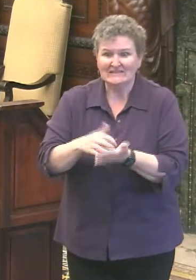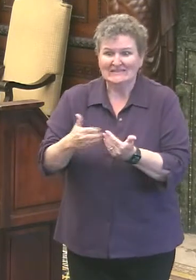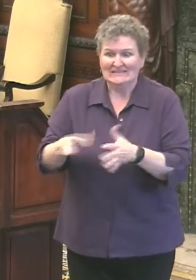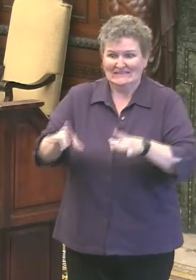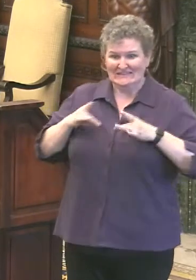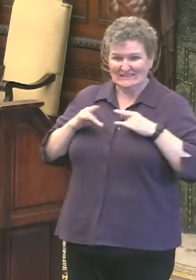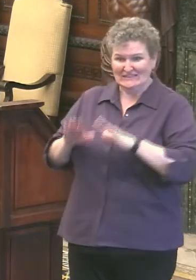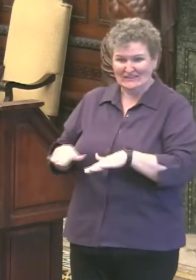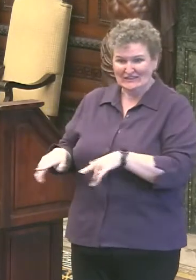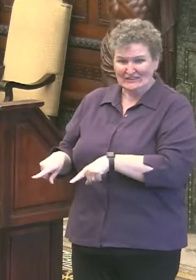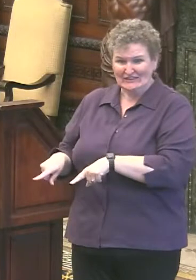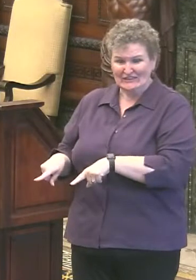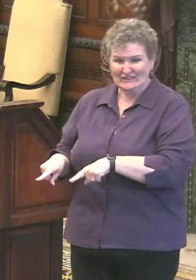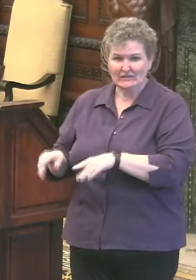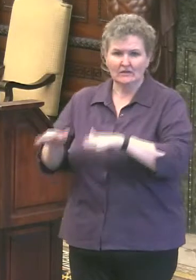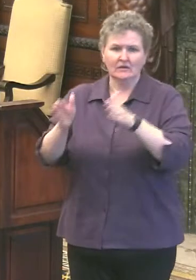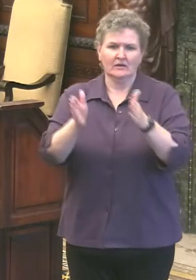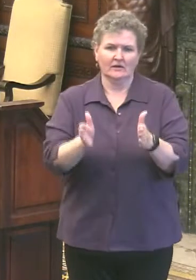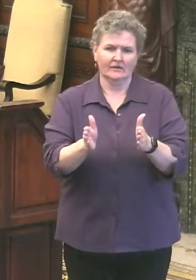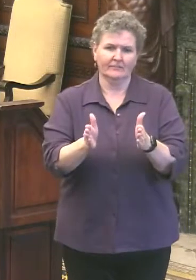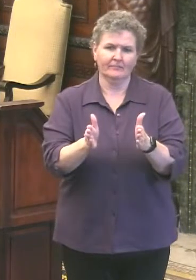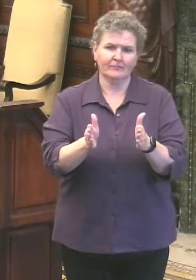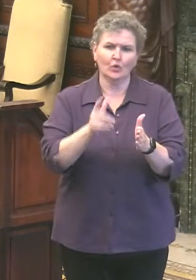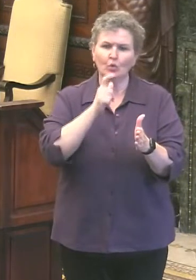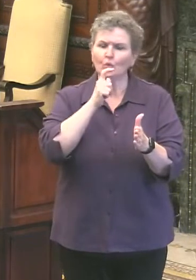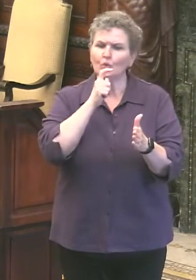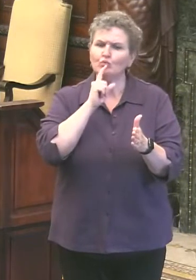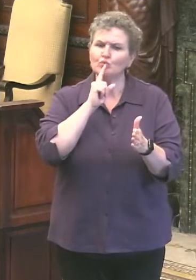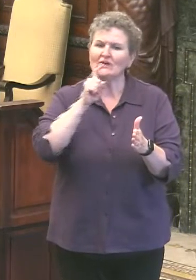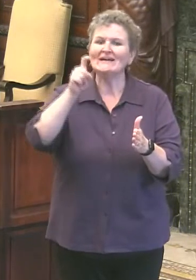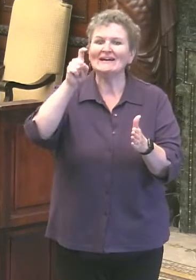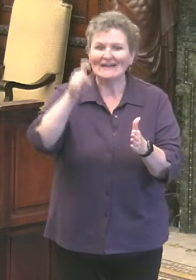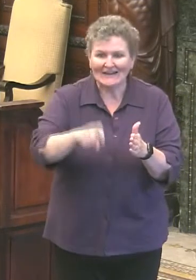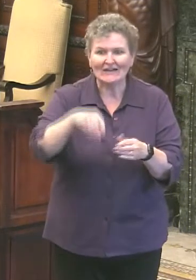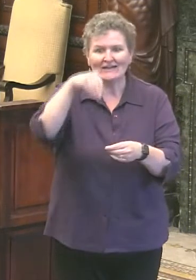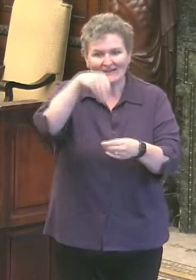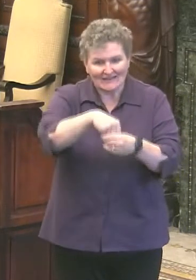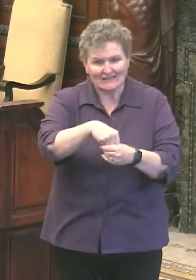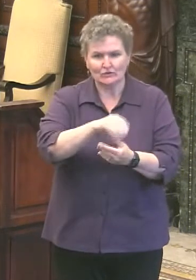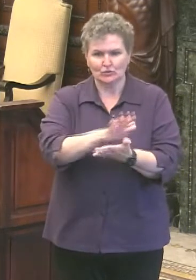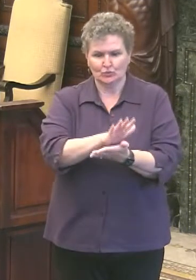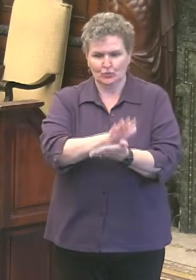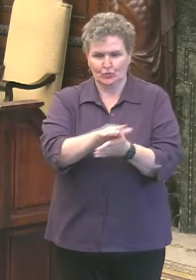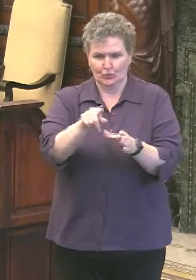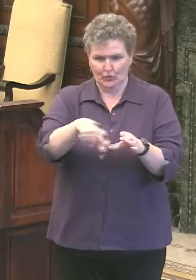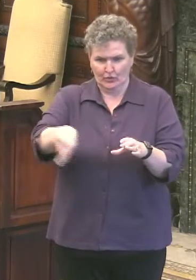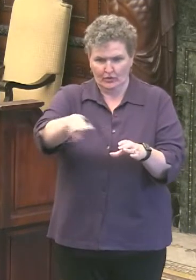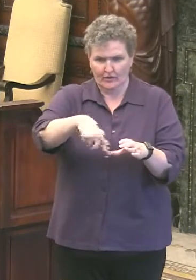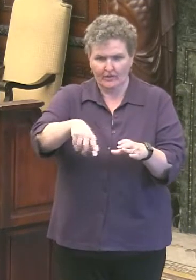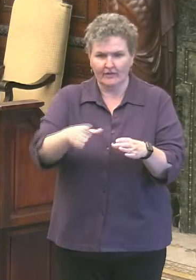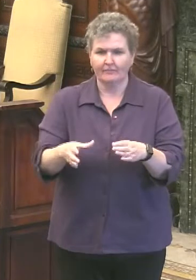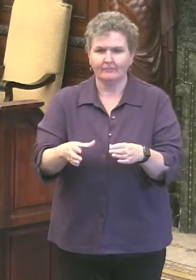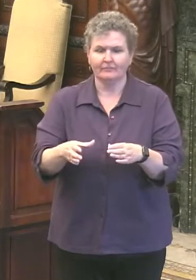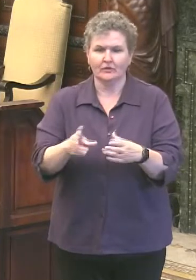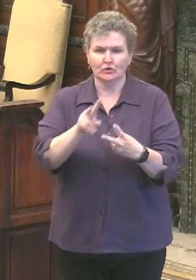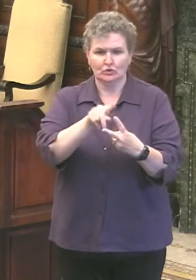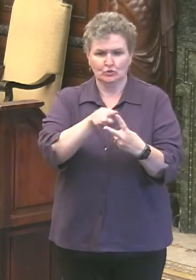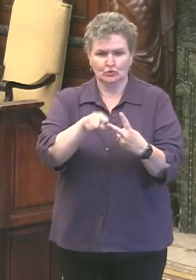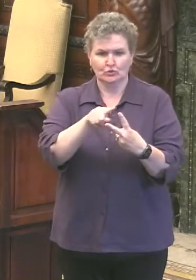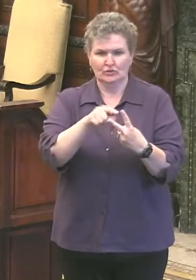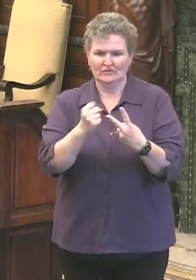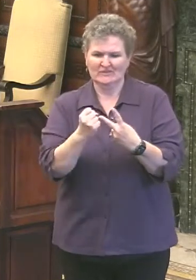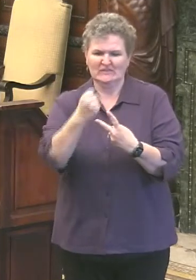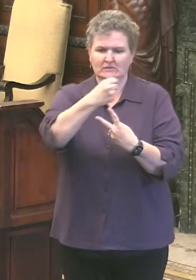children who really need to be in front of a teacher. And so those two groups then